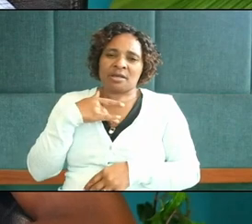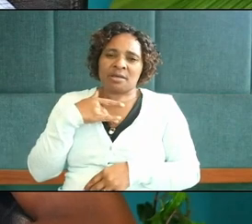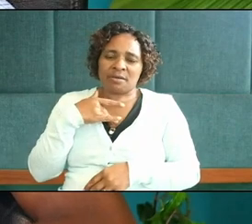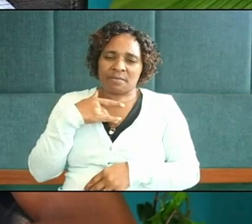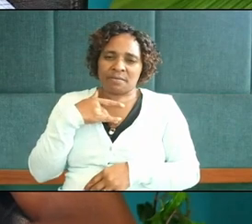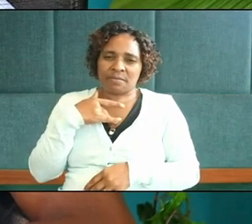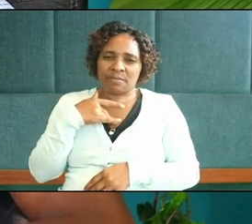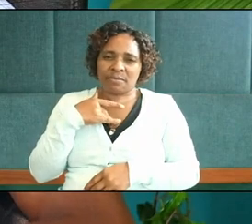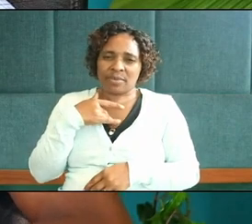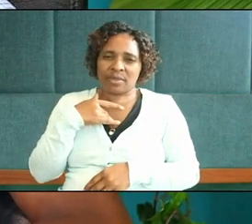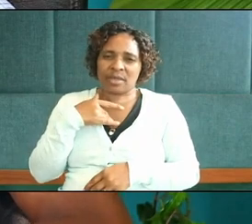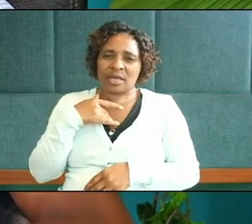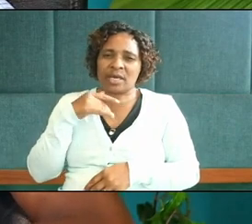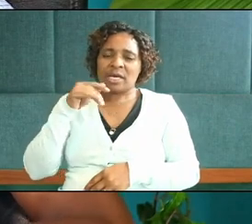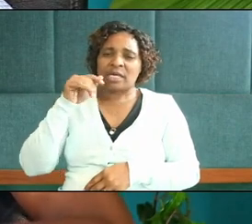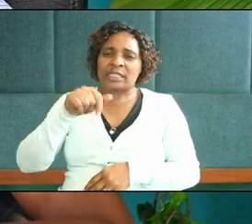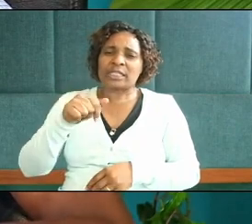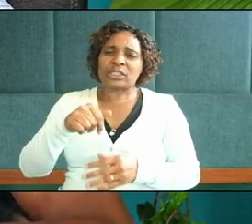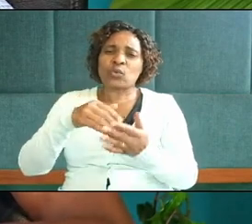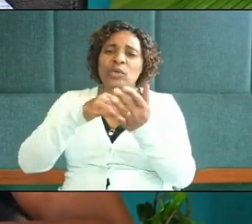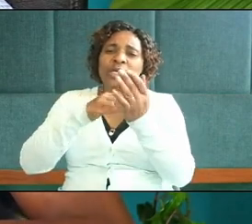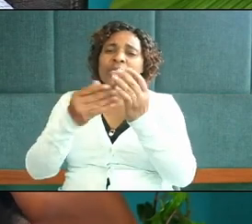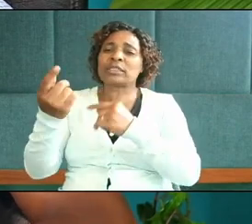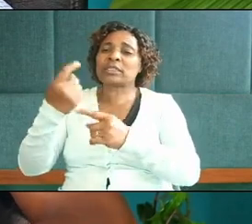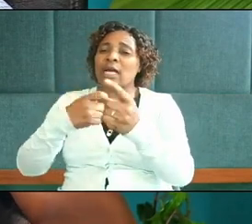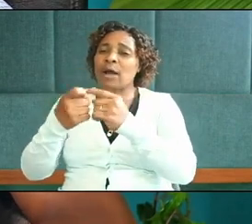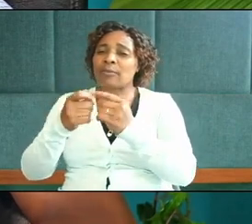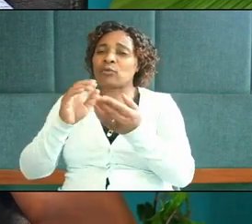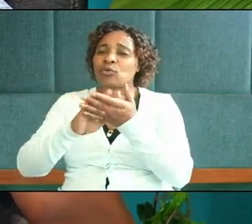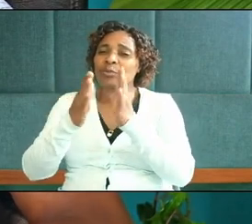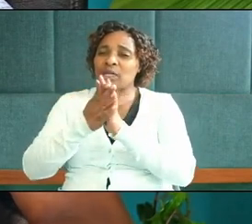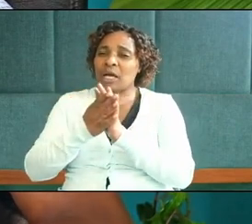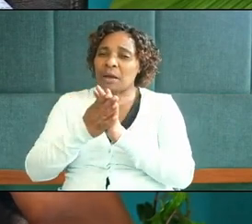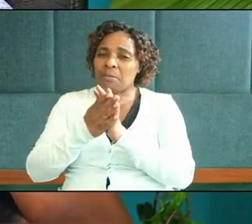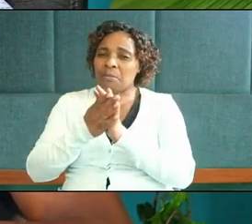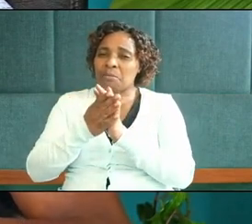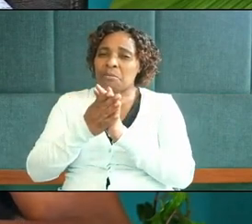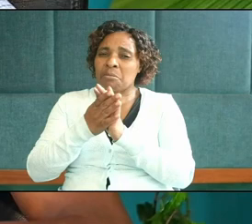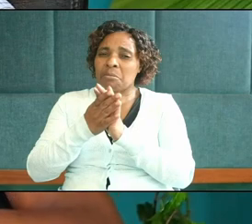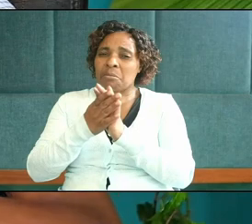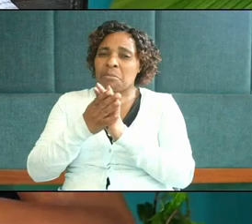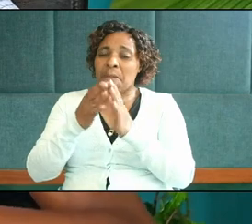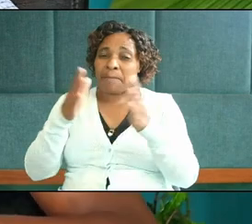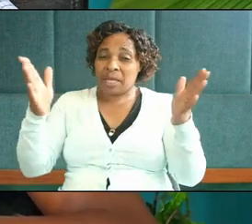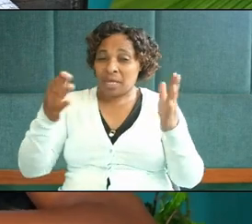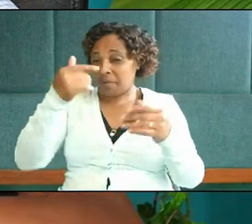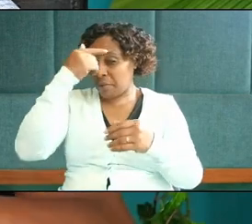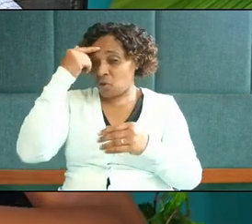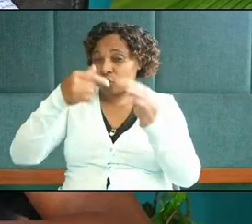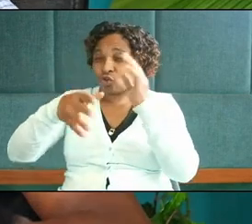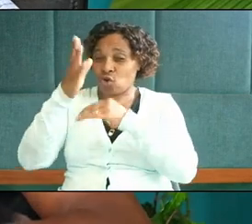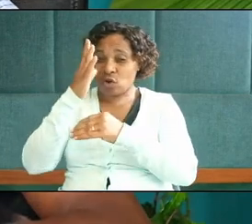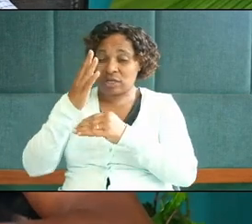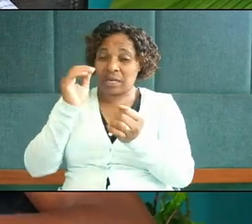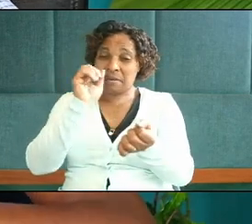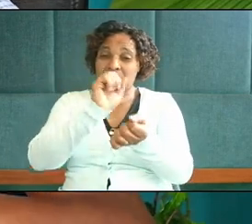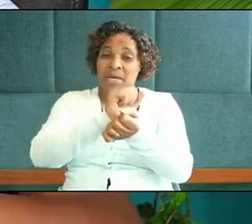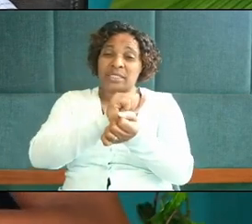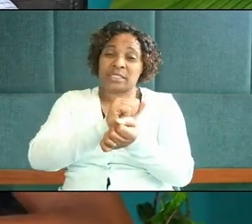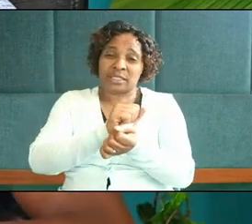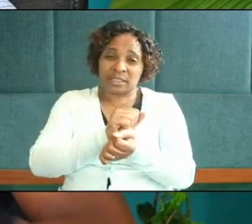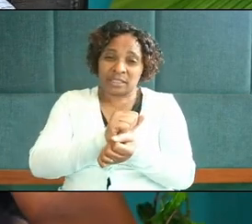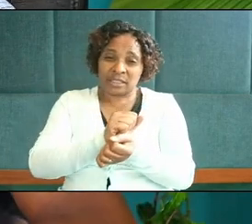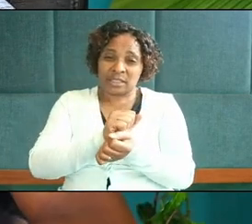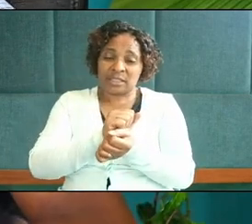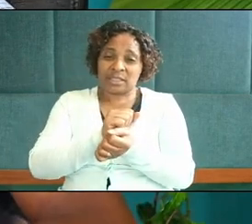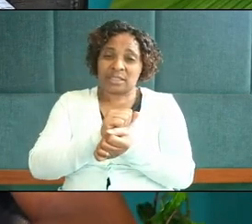see. And these weaknesses turn out to be grave, because God punishes the Israelites and punishes